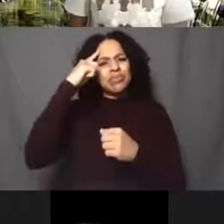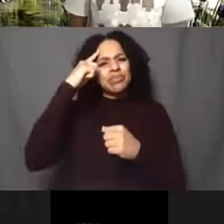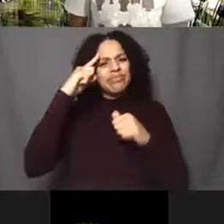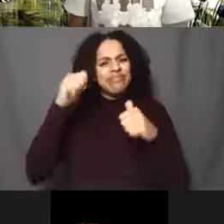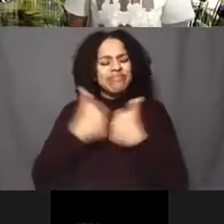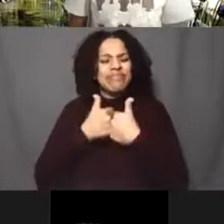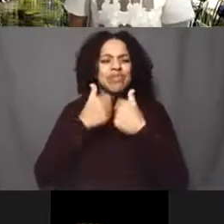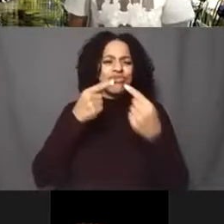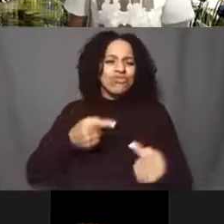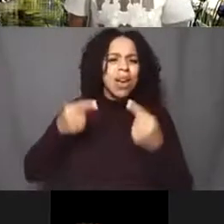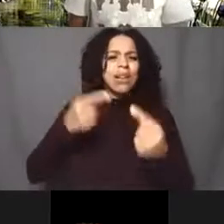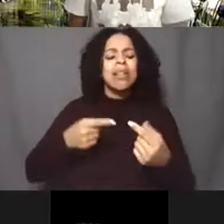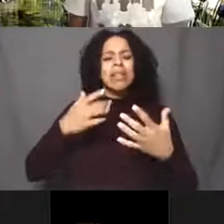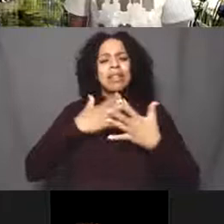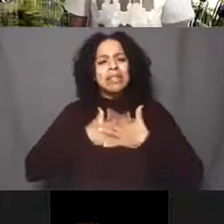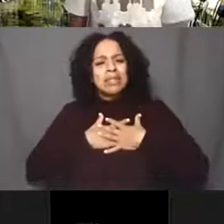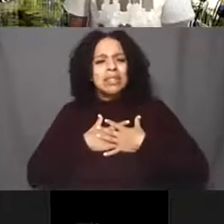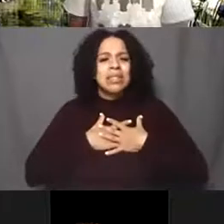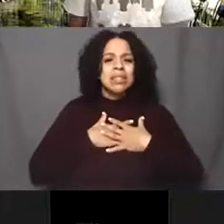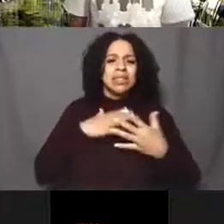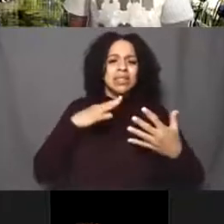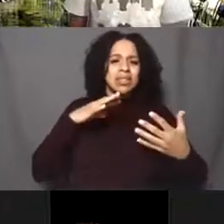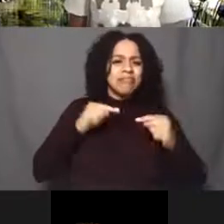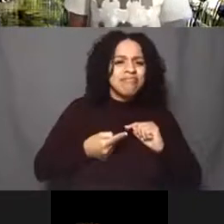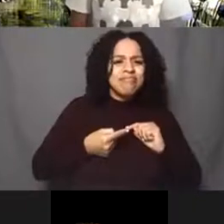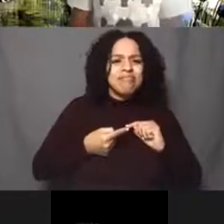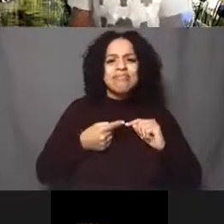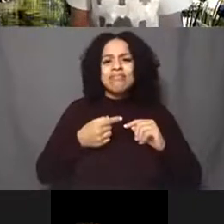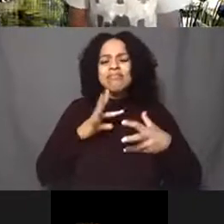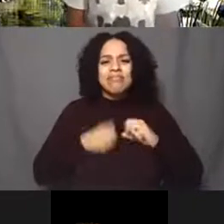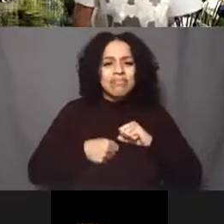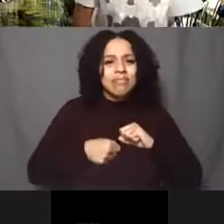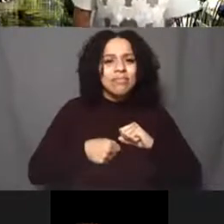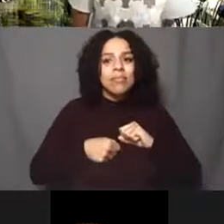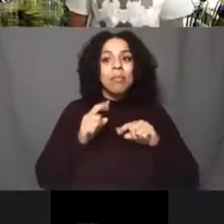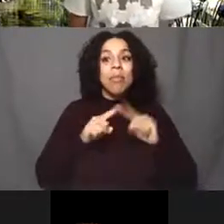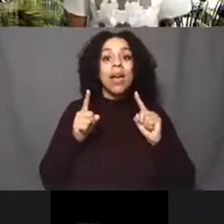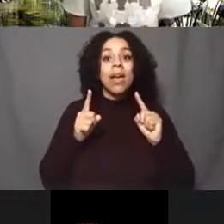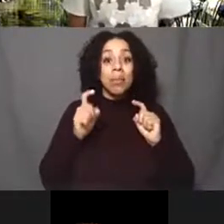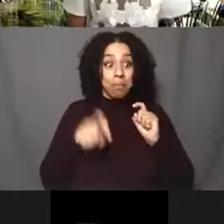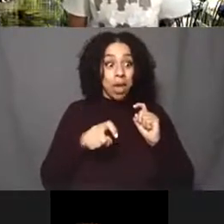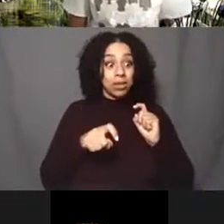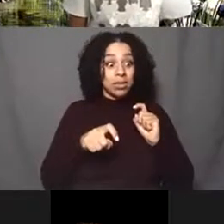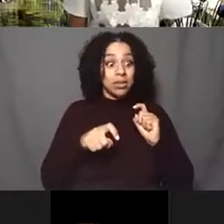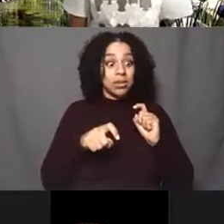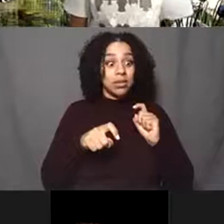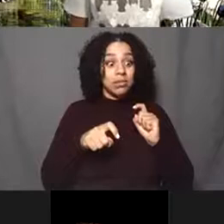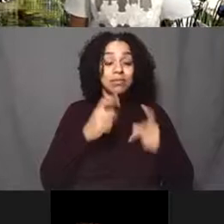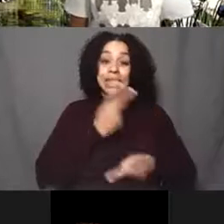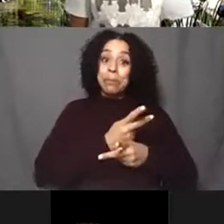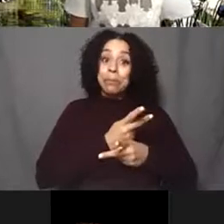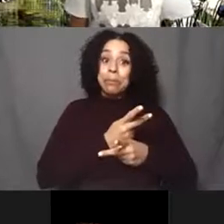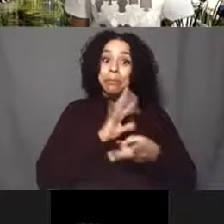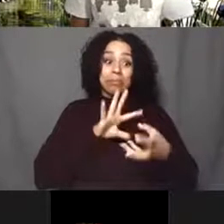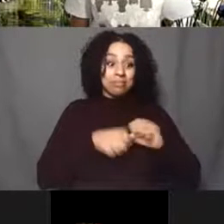people whom you can talk to, whom you can vent, stop holding that in, take the time to take breaks from the work, which